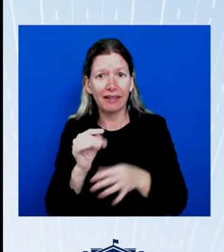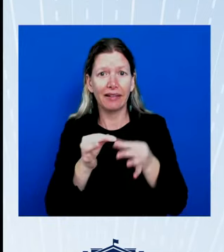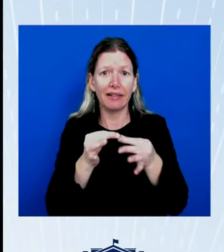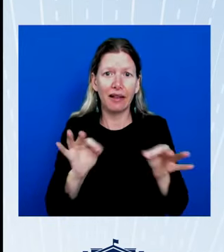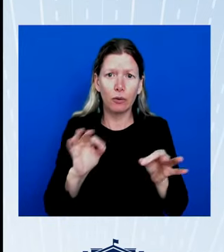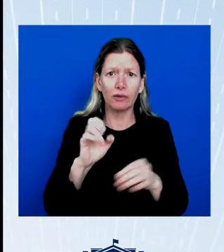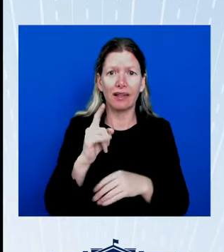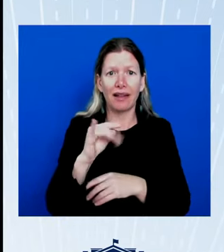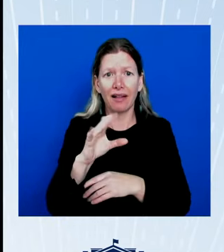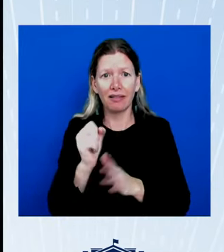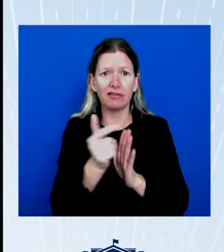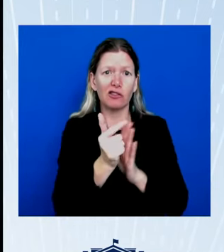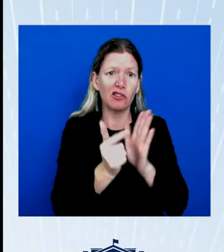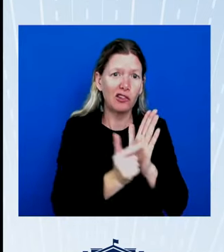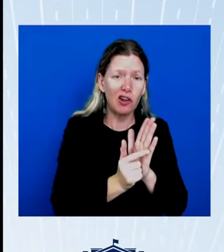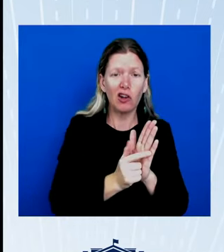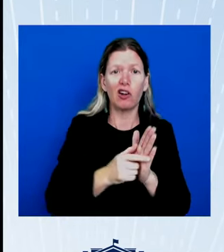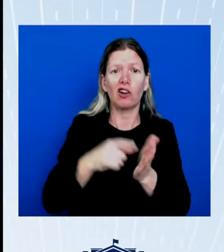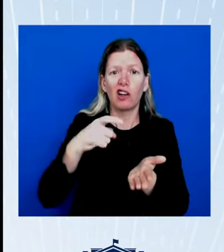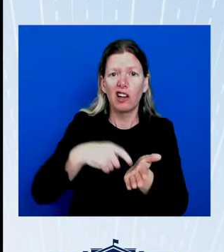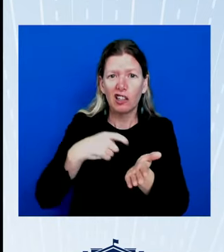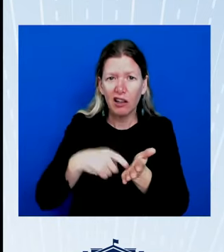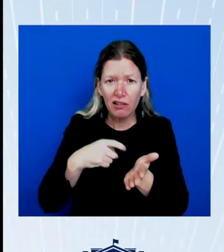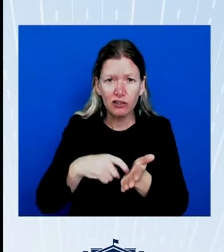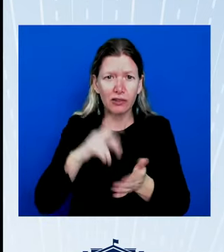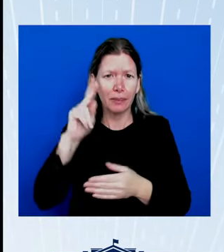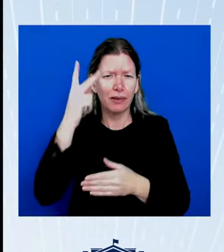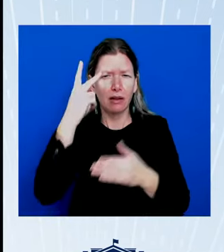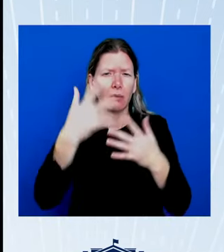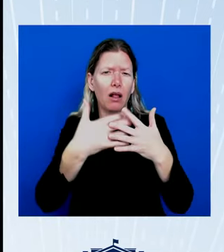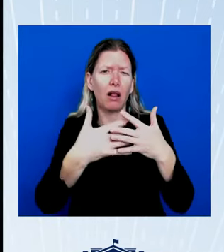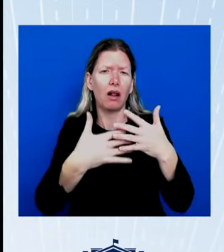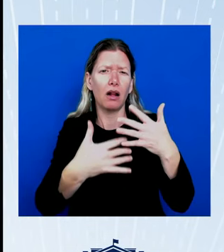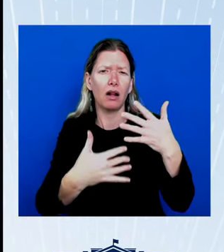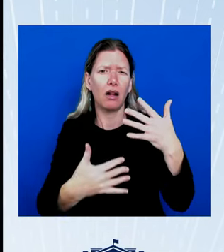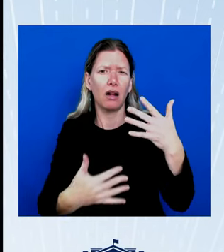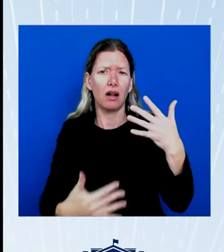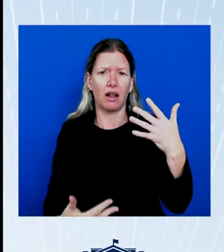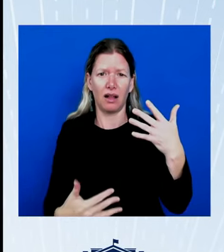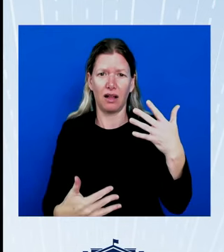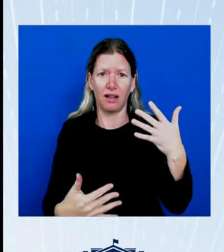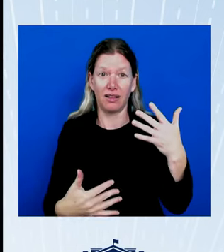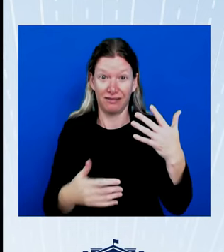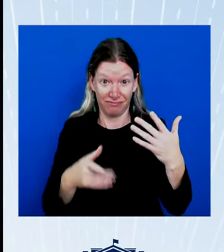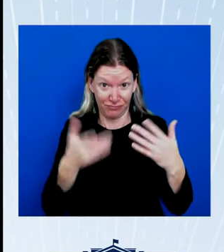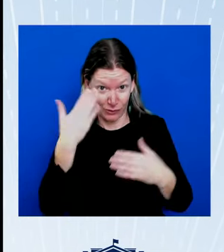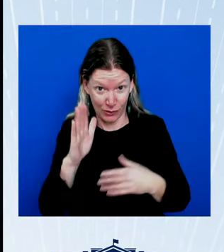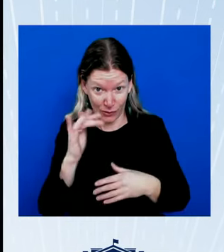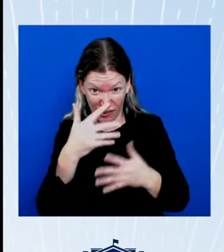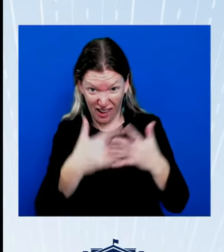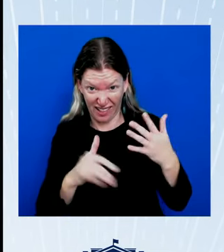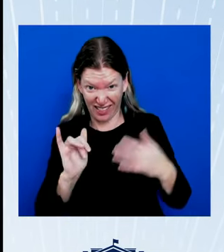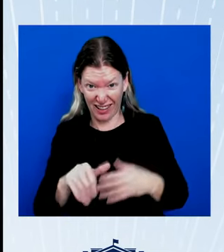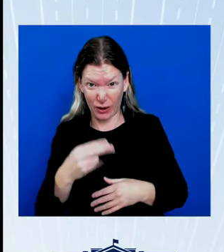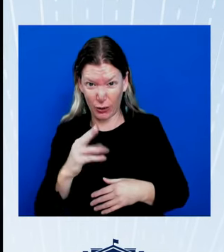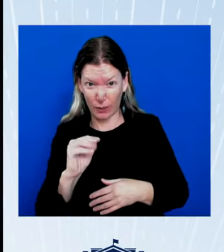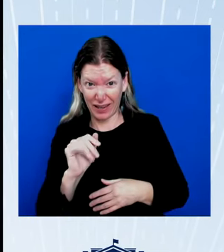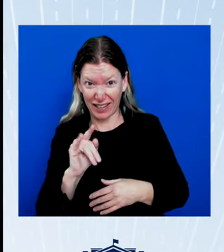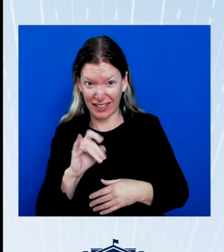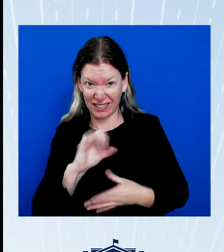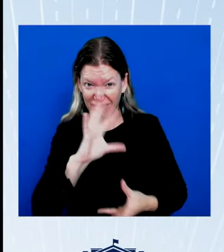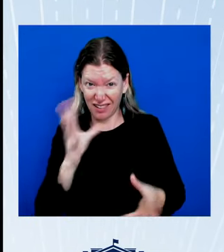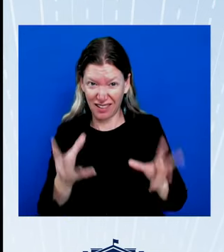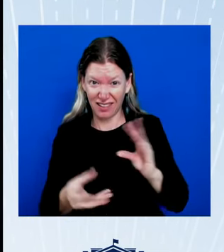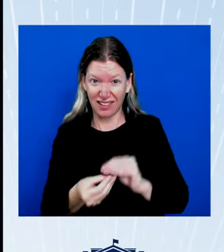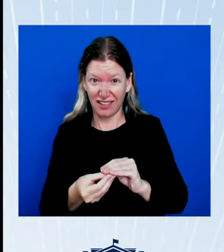know that was all humanities, did you? To date, NEH has awarded nearly $6 billion in grant funding to colleges